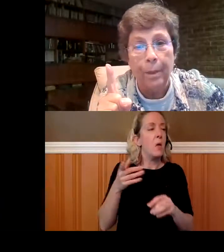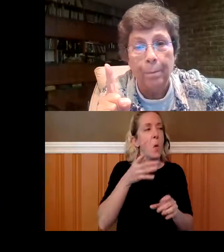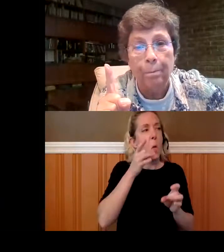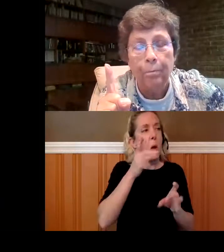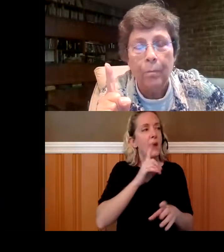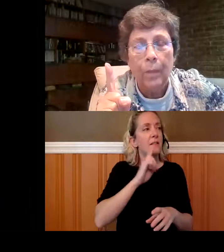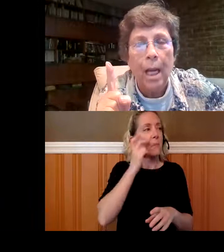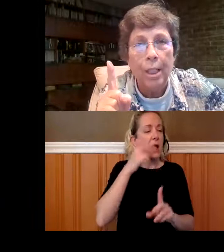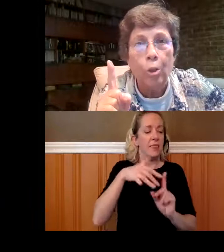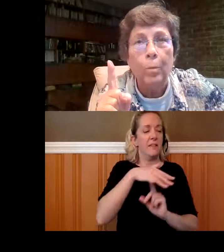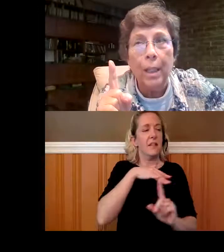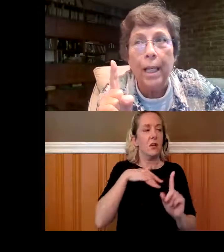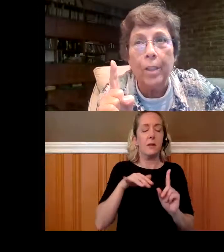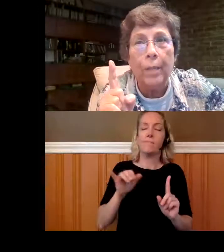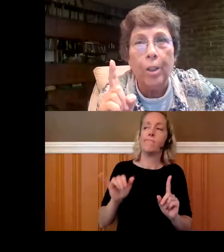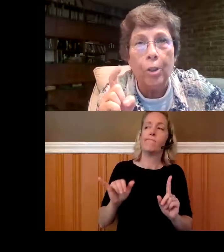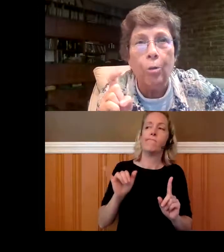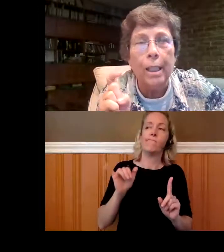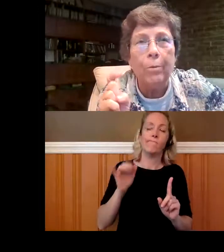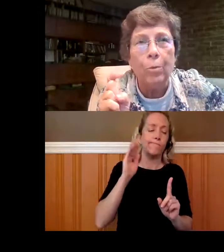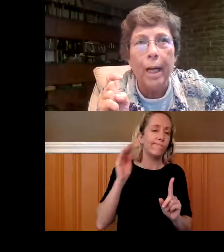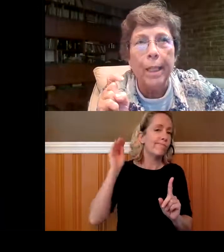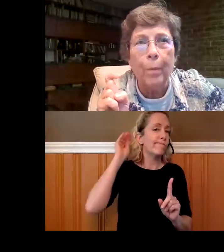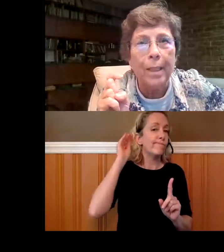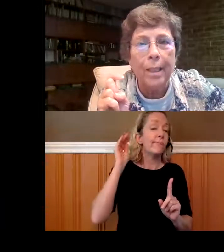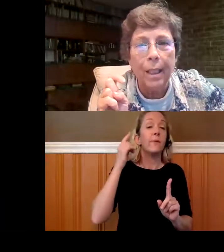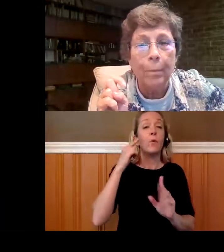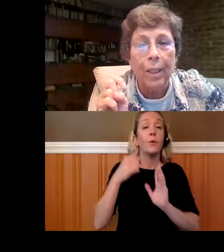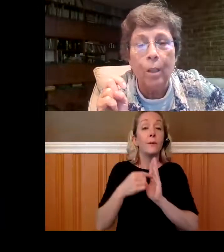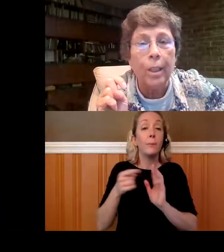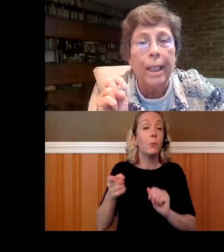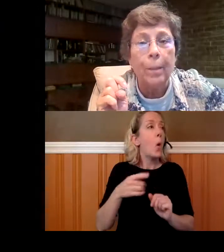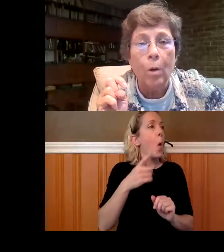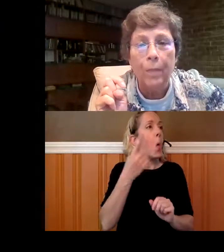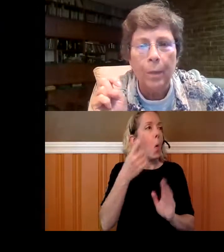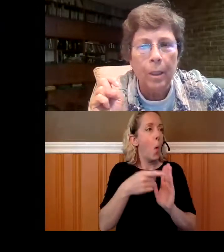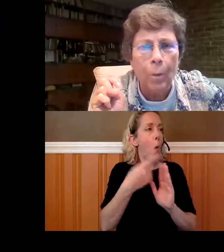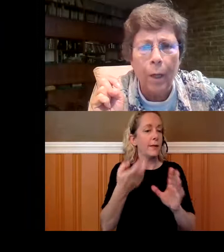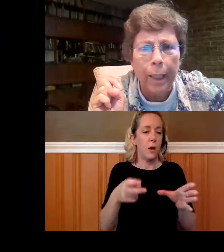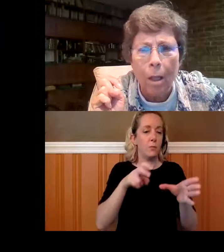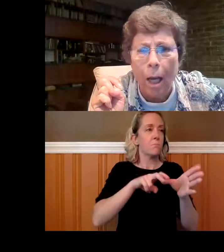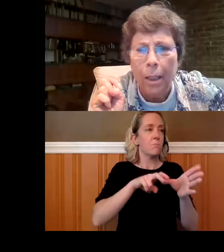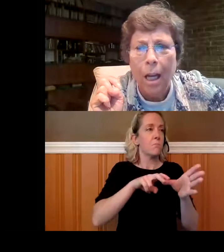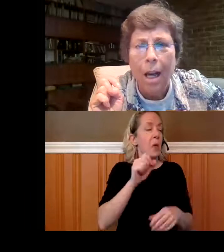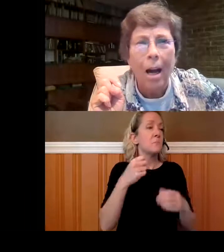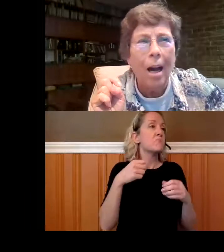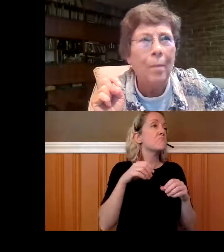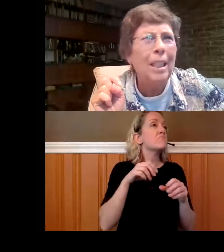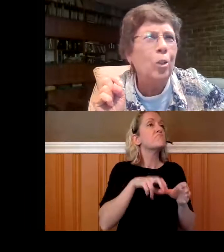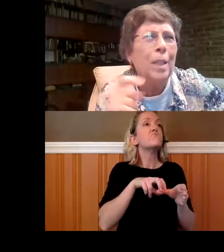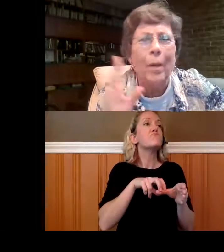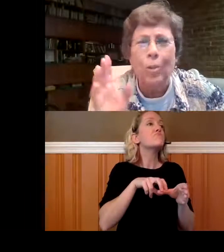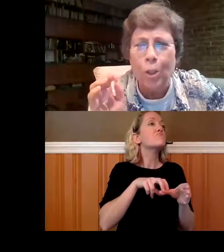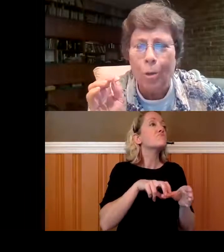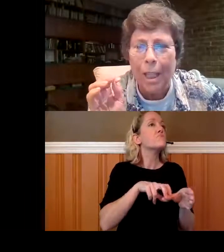of the stories. He was riding a bus, and the bus driver kicked him off in the middle of a parking lot. And he told me some other stories. And I